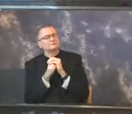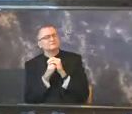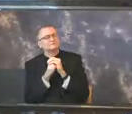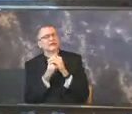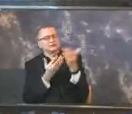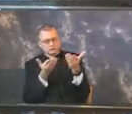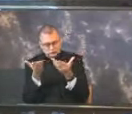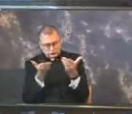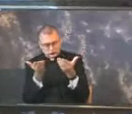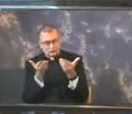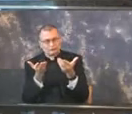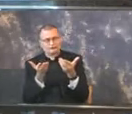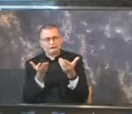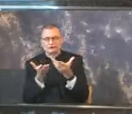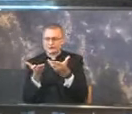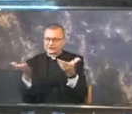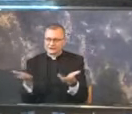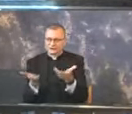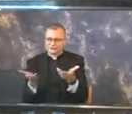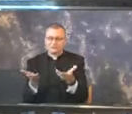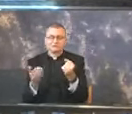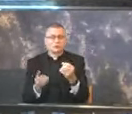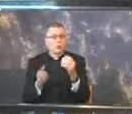Take seriously the things that are serious.